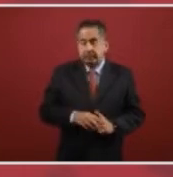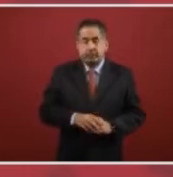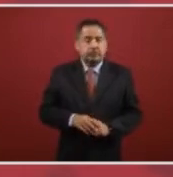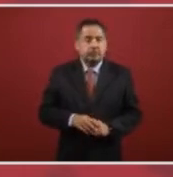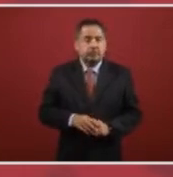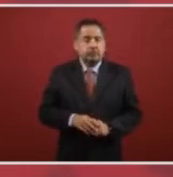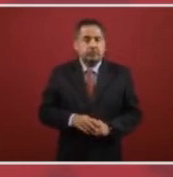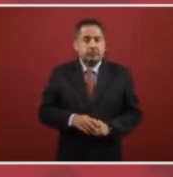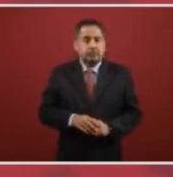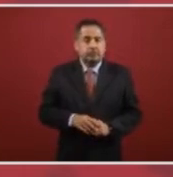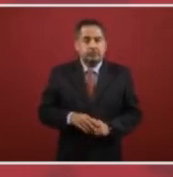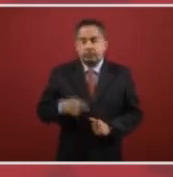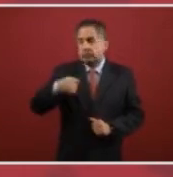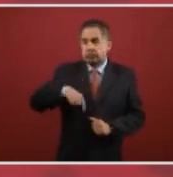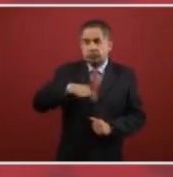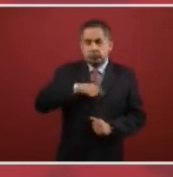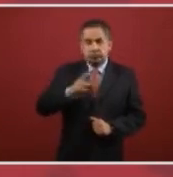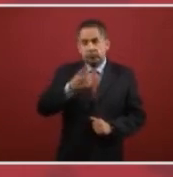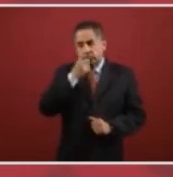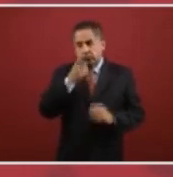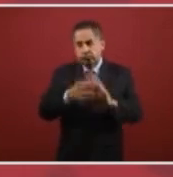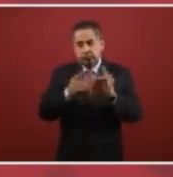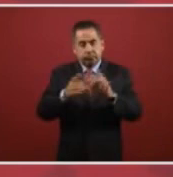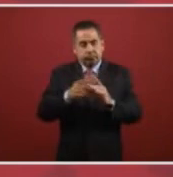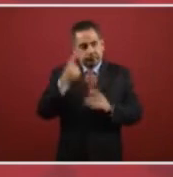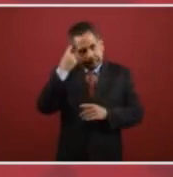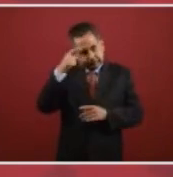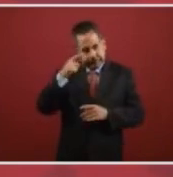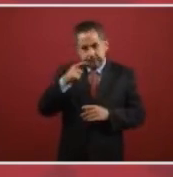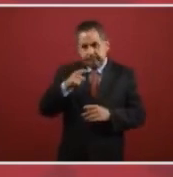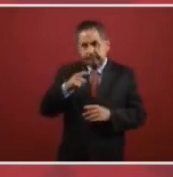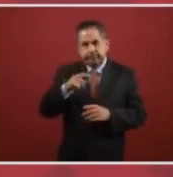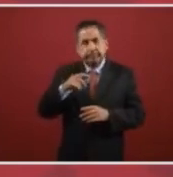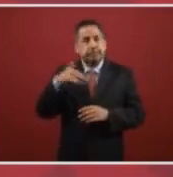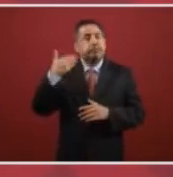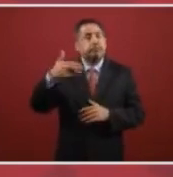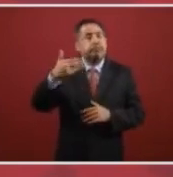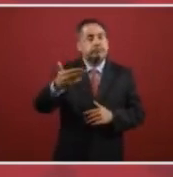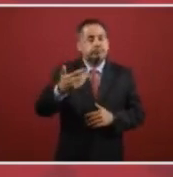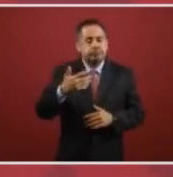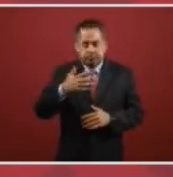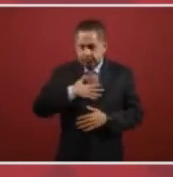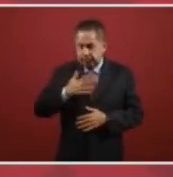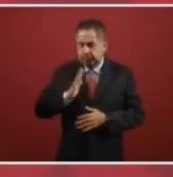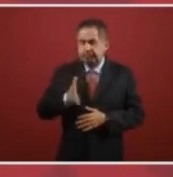And what we've said on other occasions